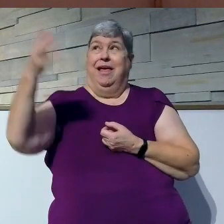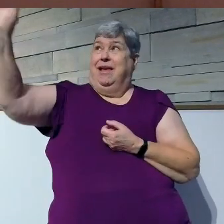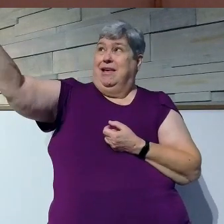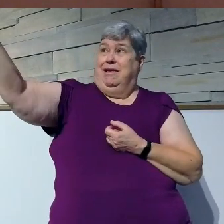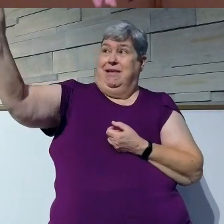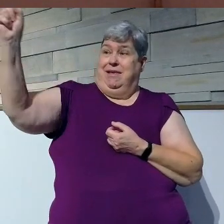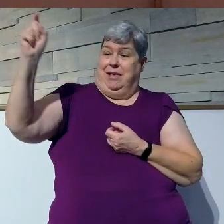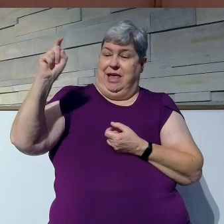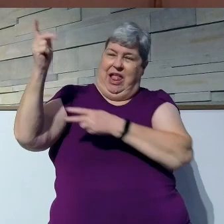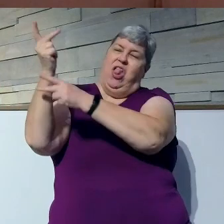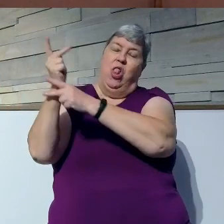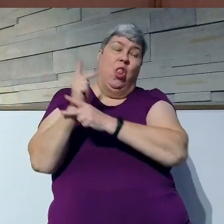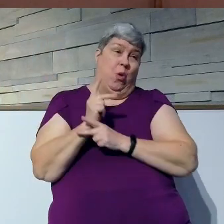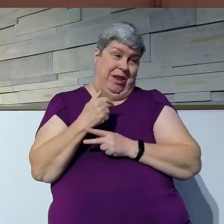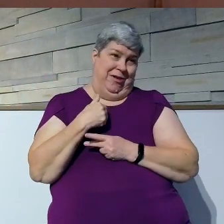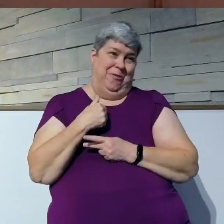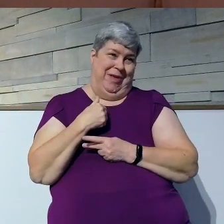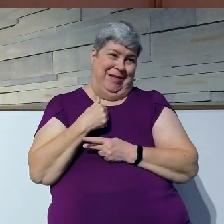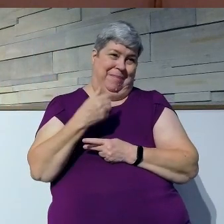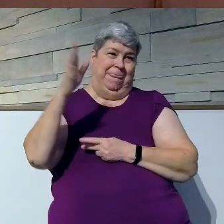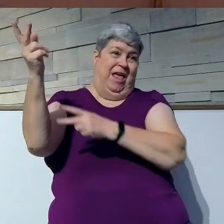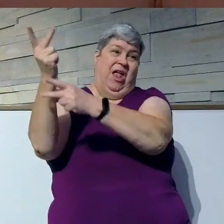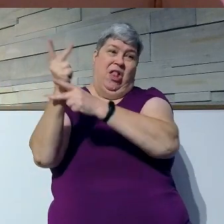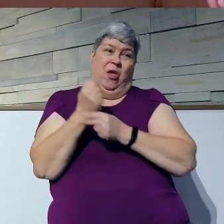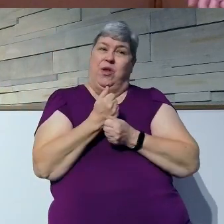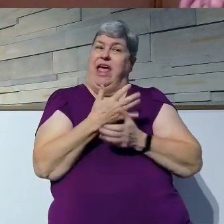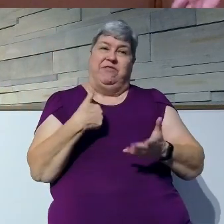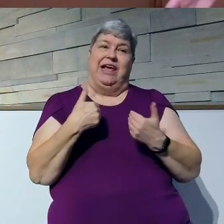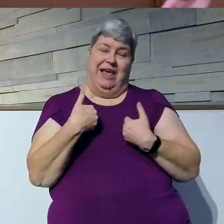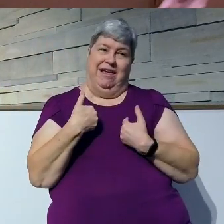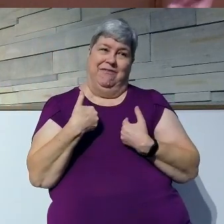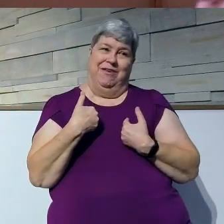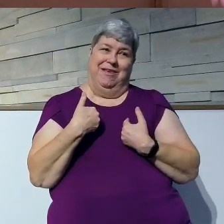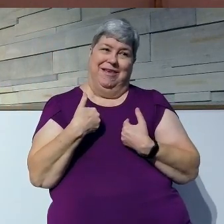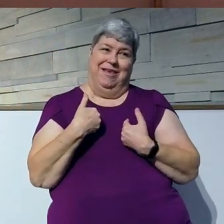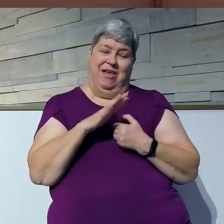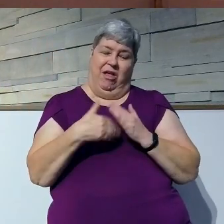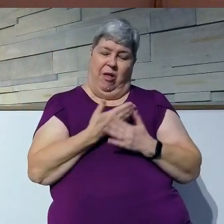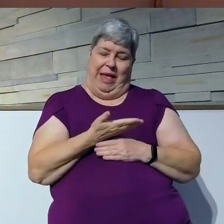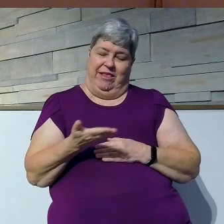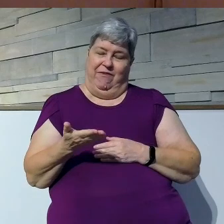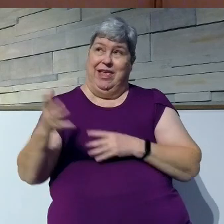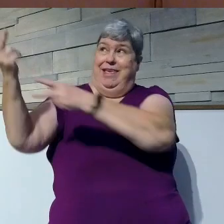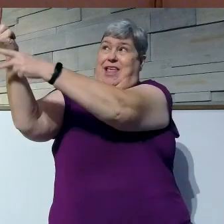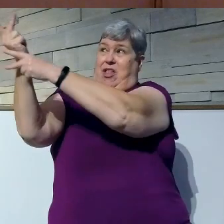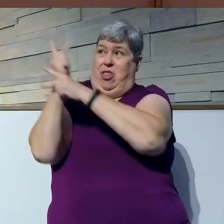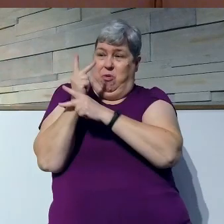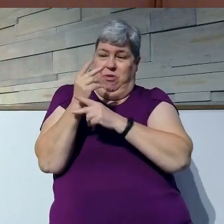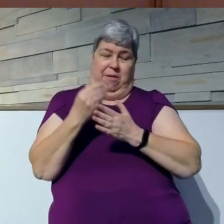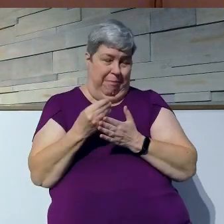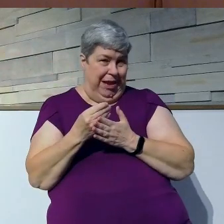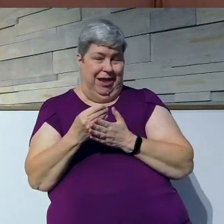God loaned it to me. God loaned me everything I have. All my possessions, he's loaned me all the